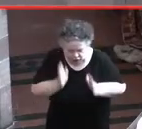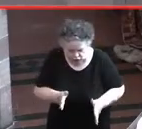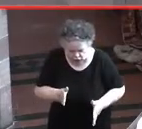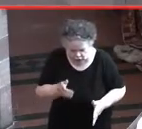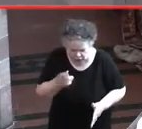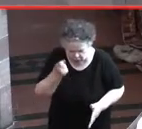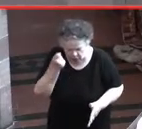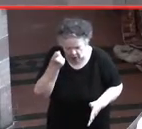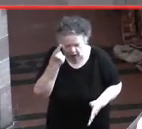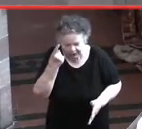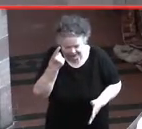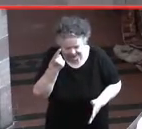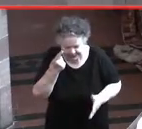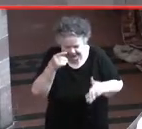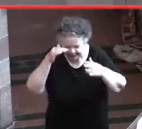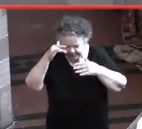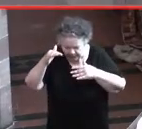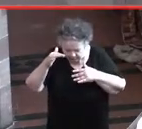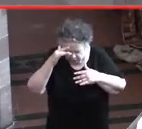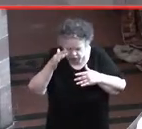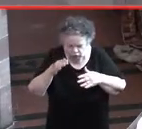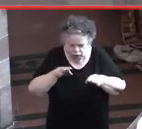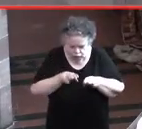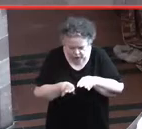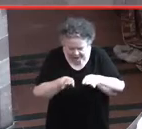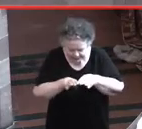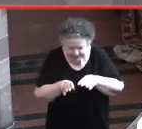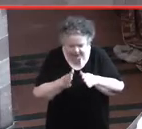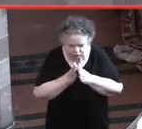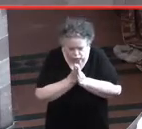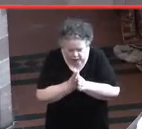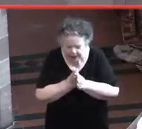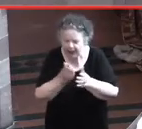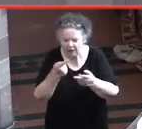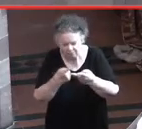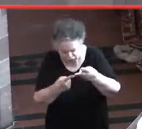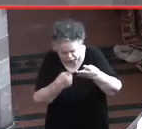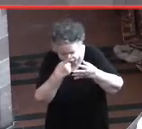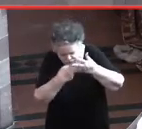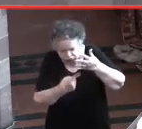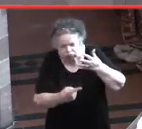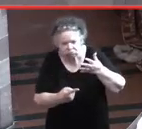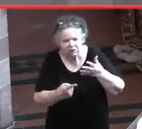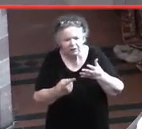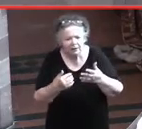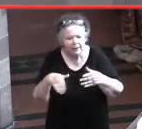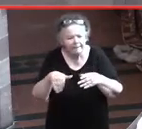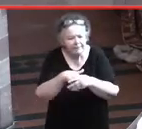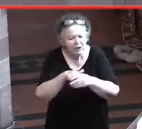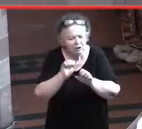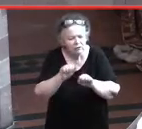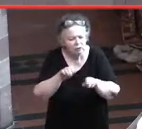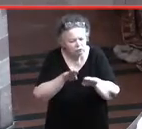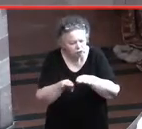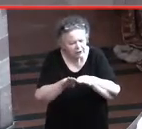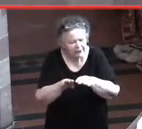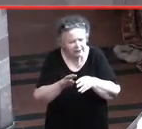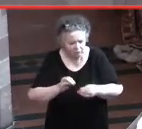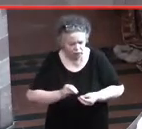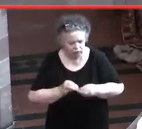theological disciplines and practices that have been a formal part of your training and formation to this point.